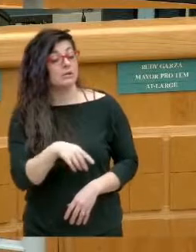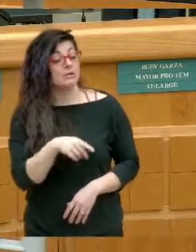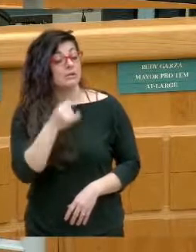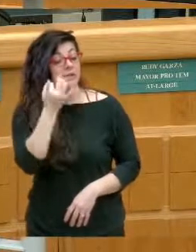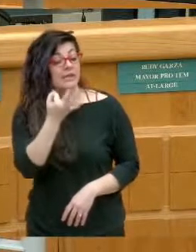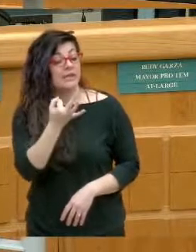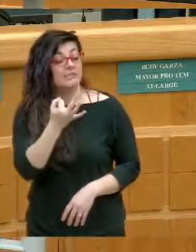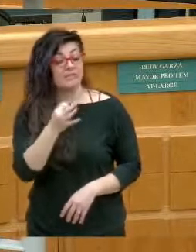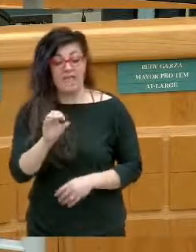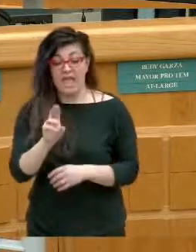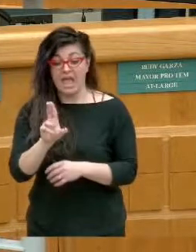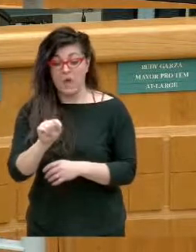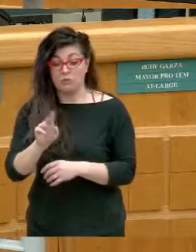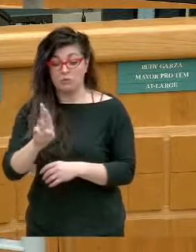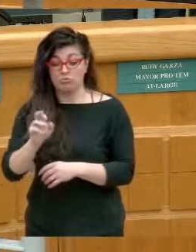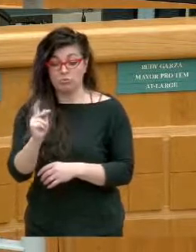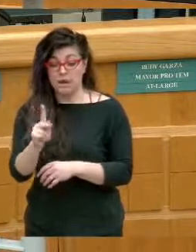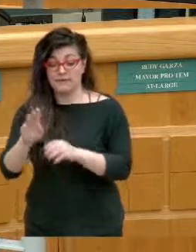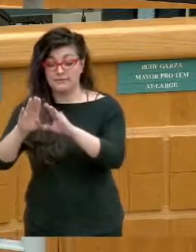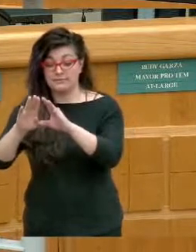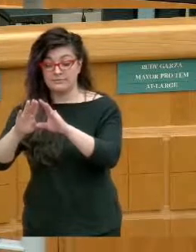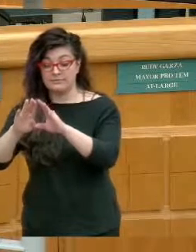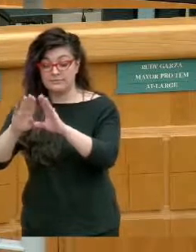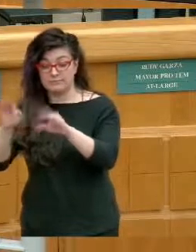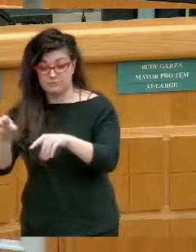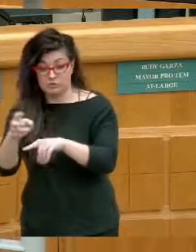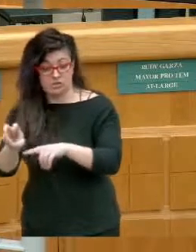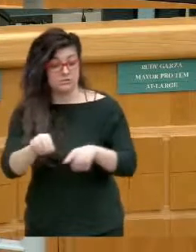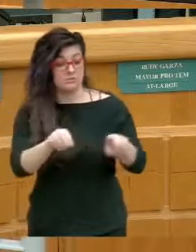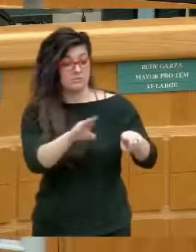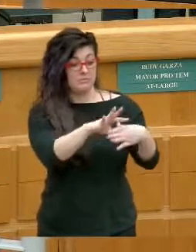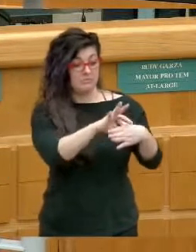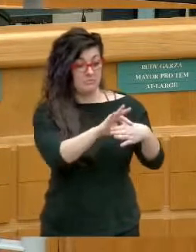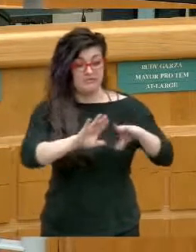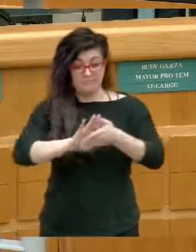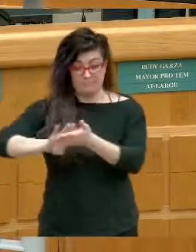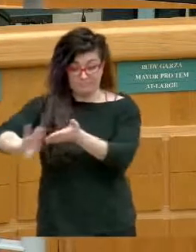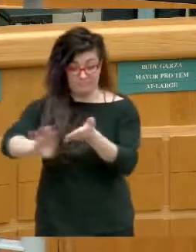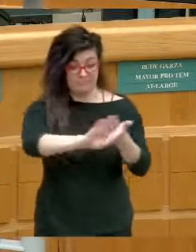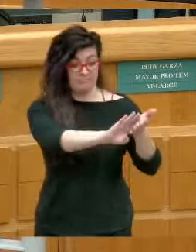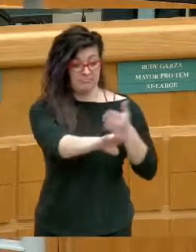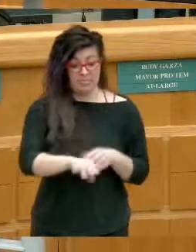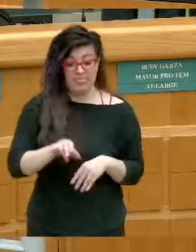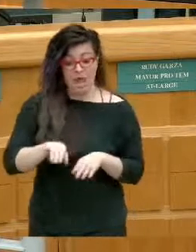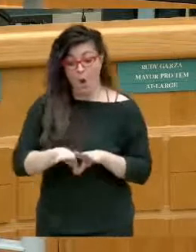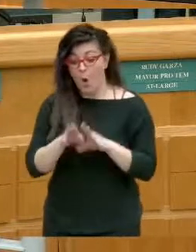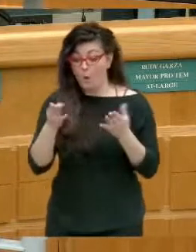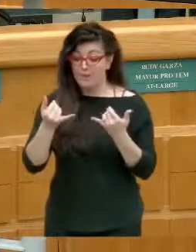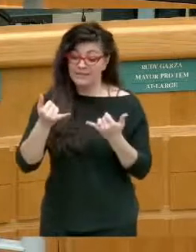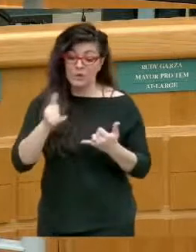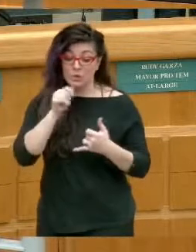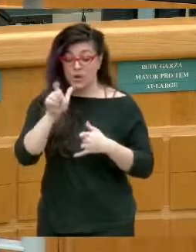are the end of stay-at-home and phase 1 of Reopen Texas to blame for our rise in daily cases?